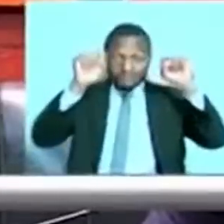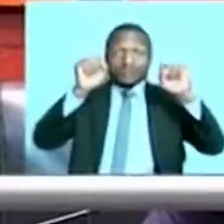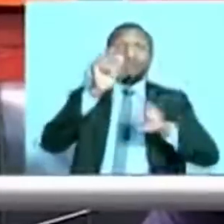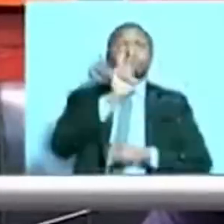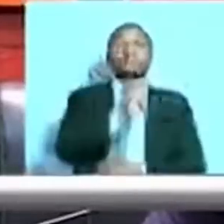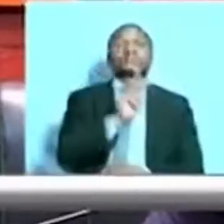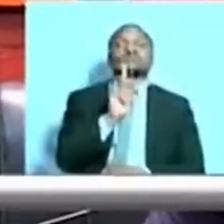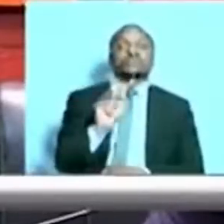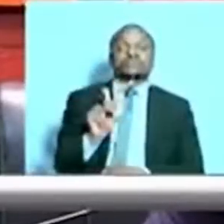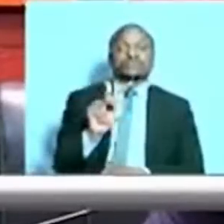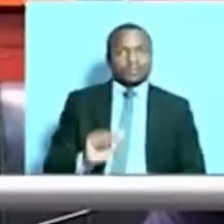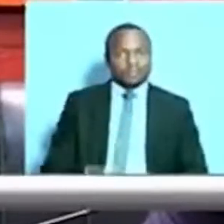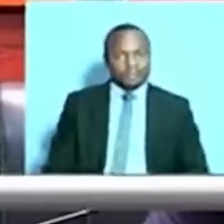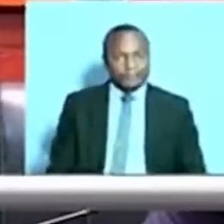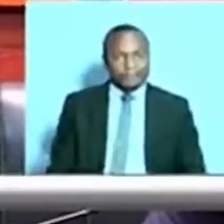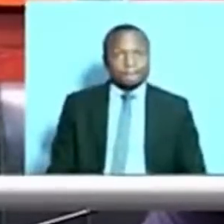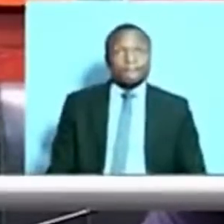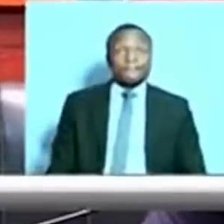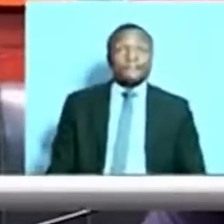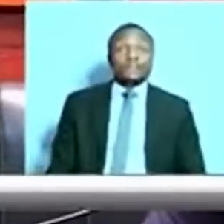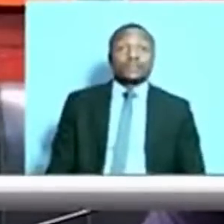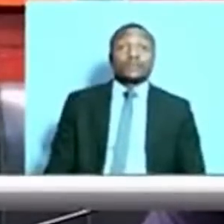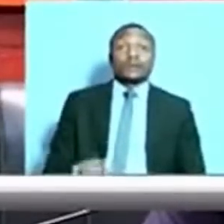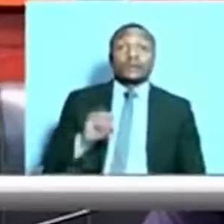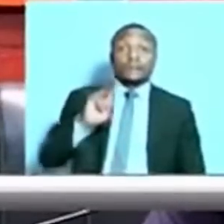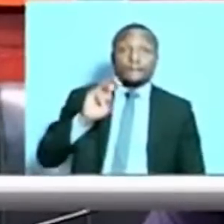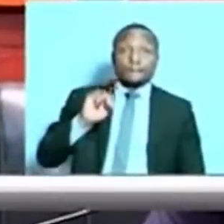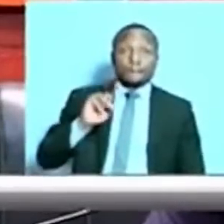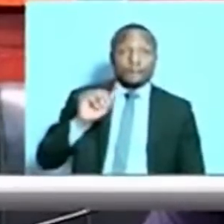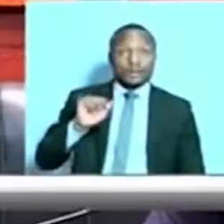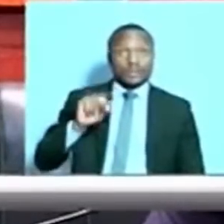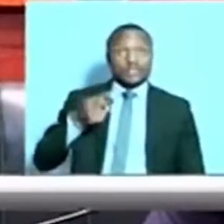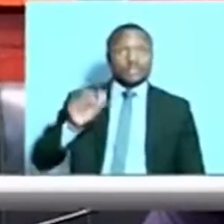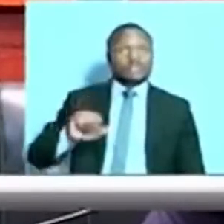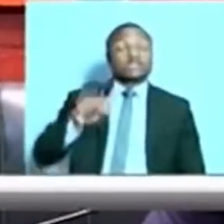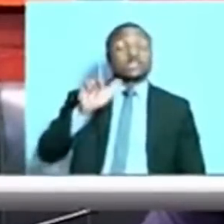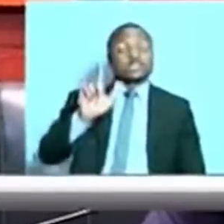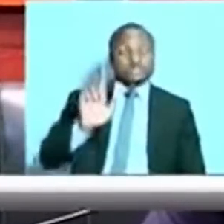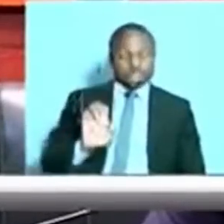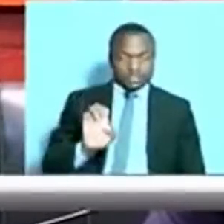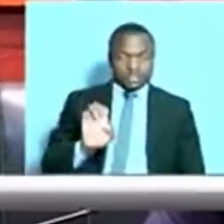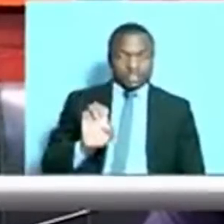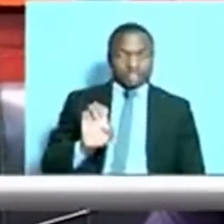David Kaunda and Mr. Samora Machel, respectively.